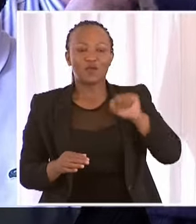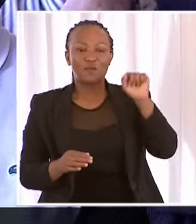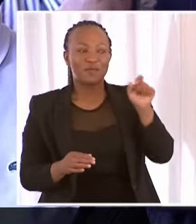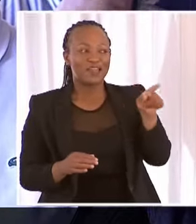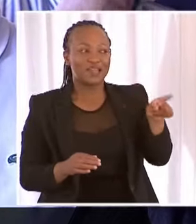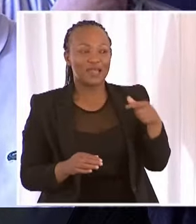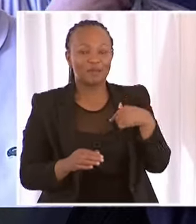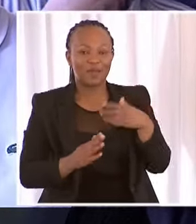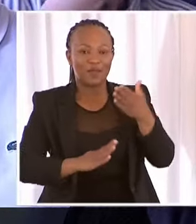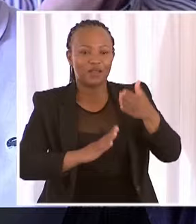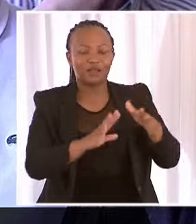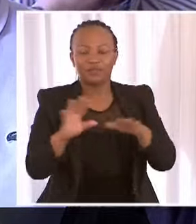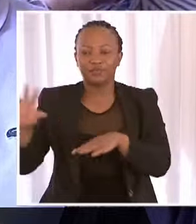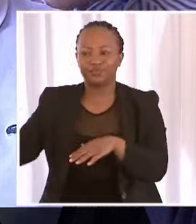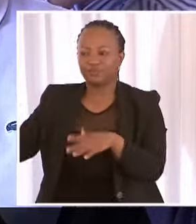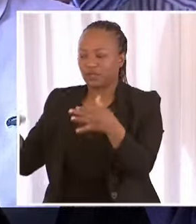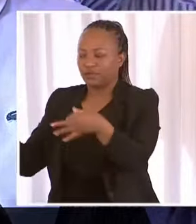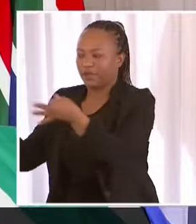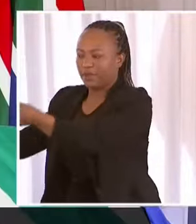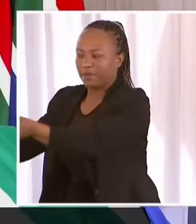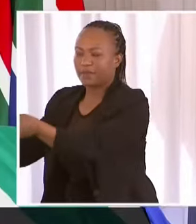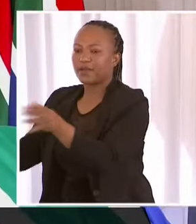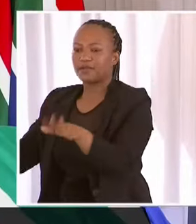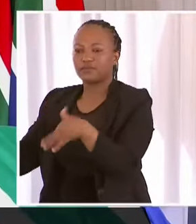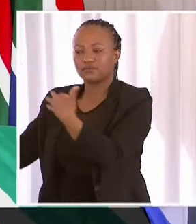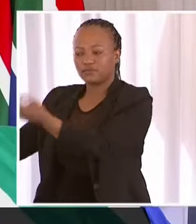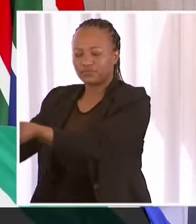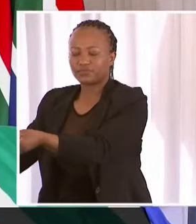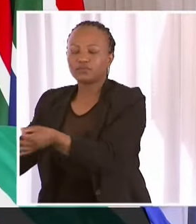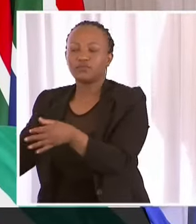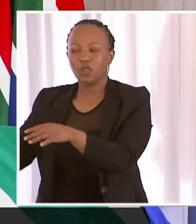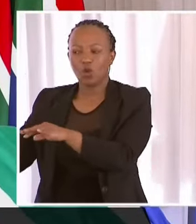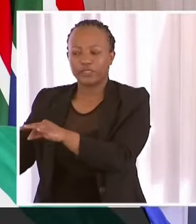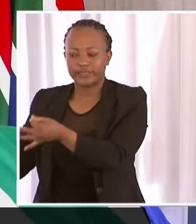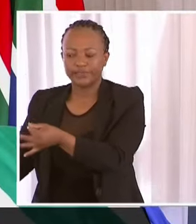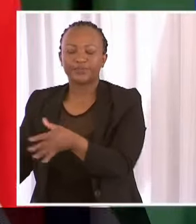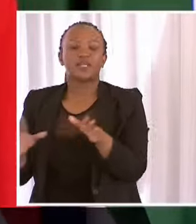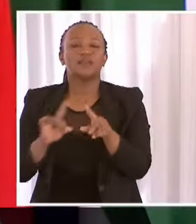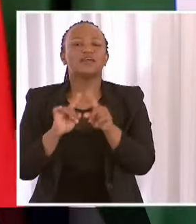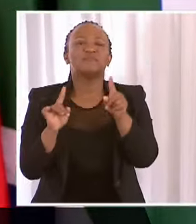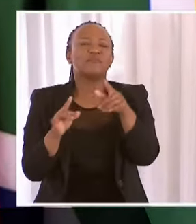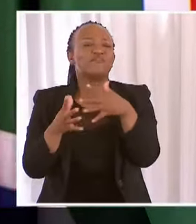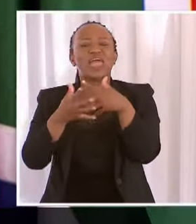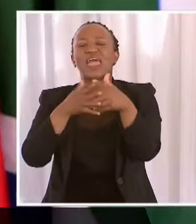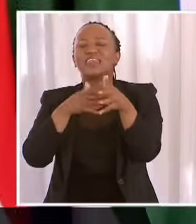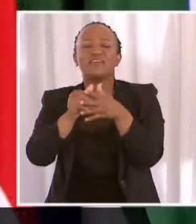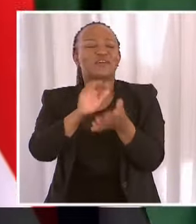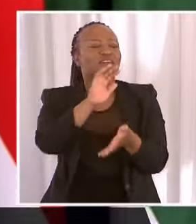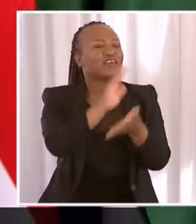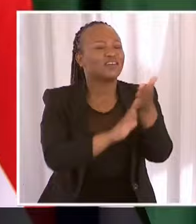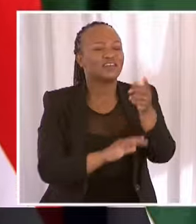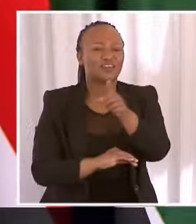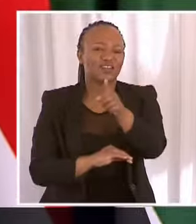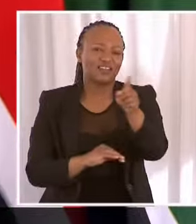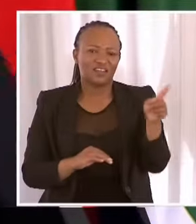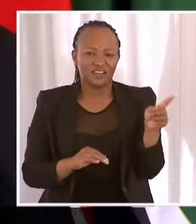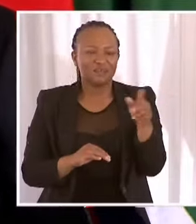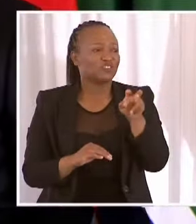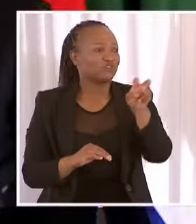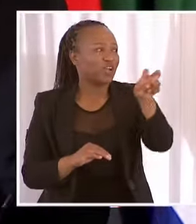wear here, hold the paper and give it to me that I did here. I proudly wear a medal